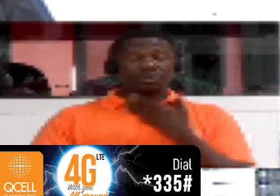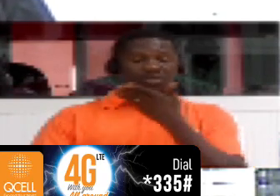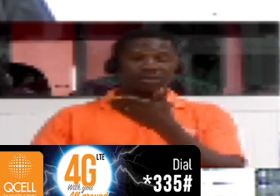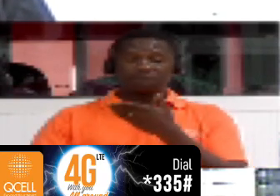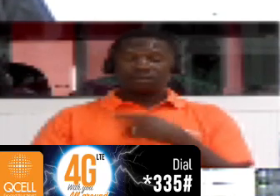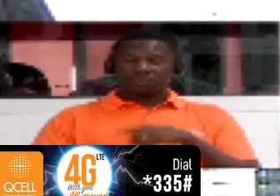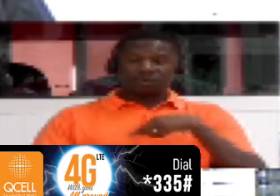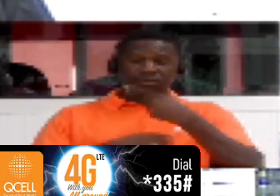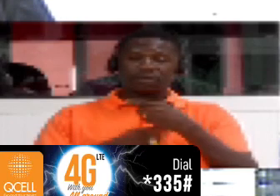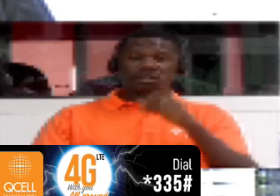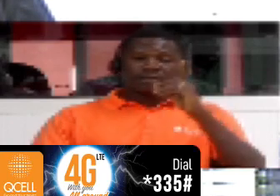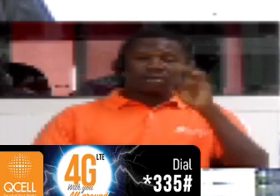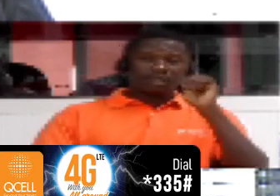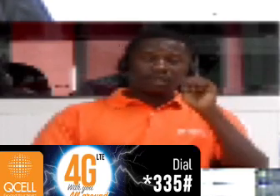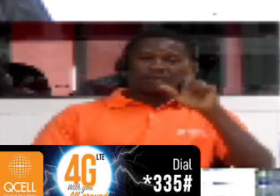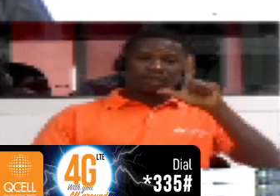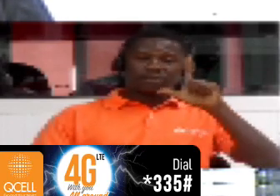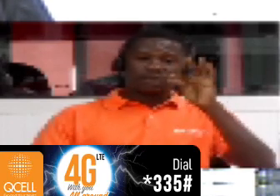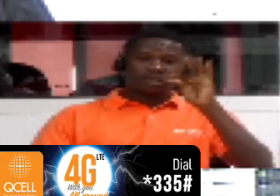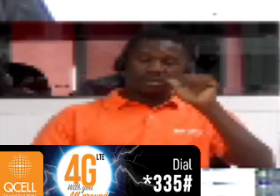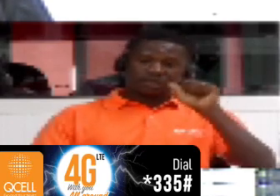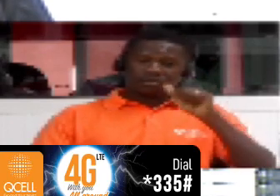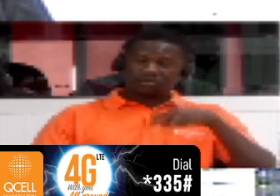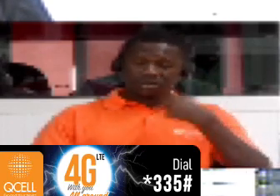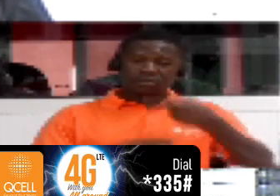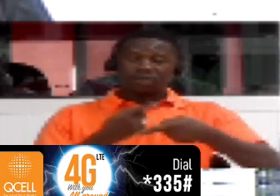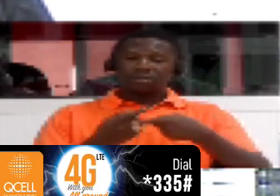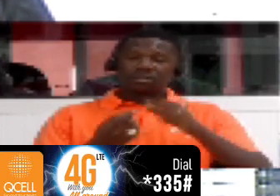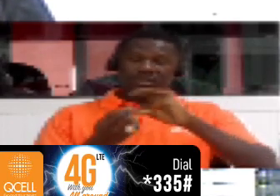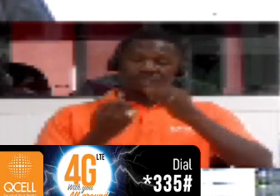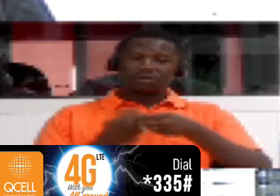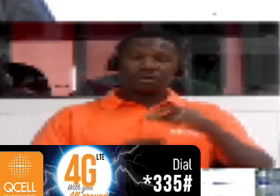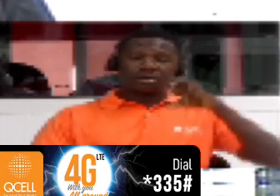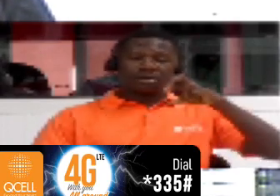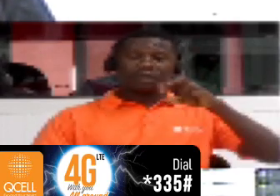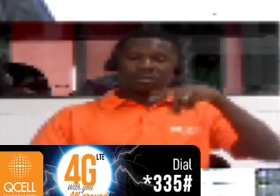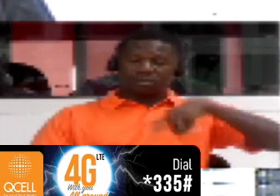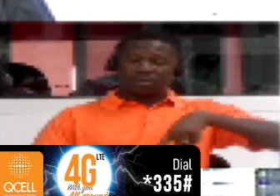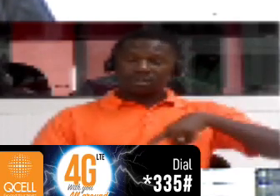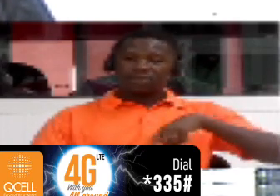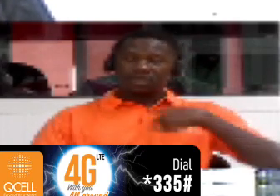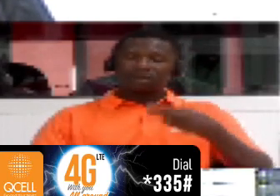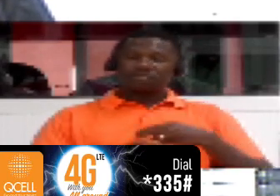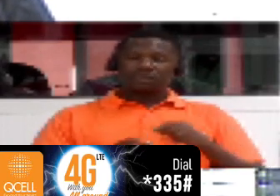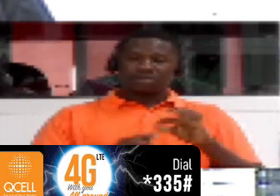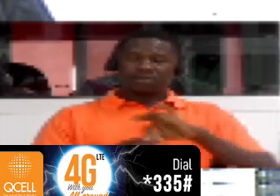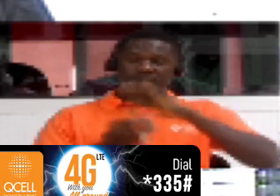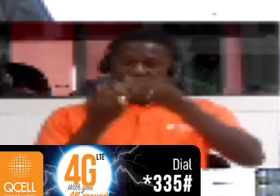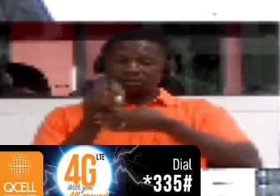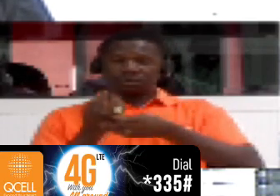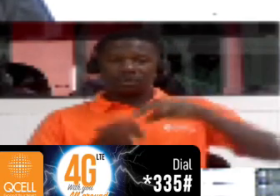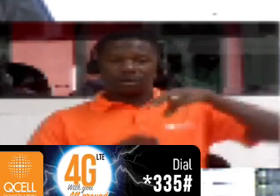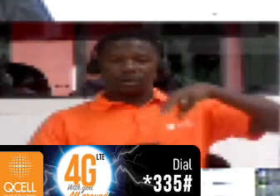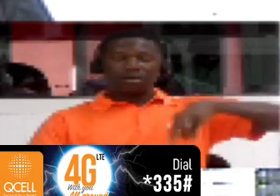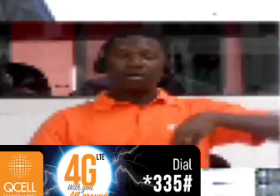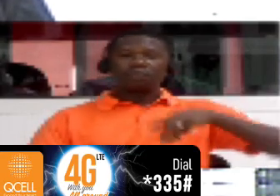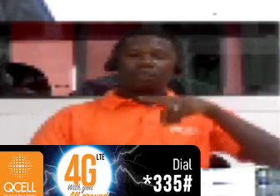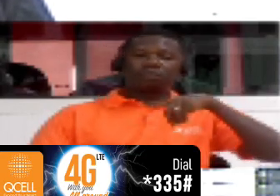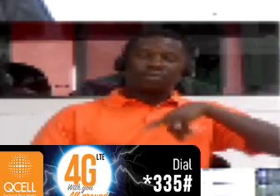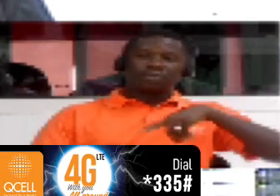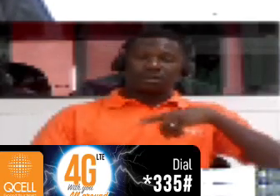was there from Delta, then I went on to the RP, then I went on to the MP unit where I was issued with my red